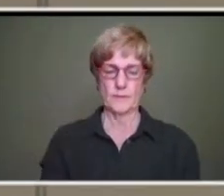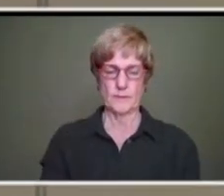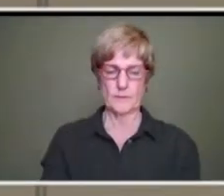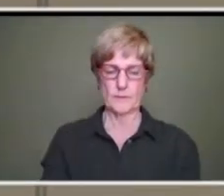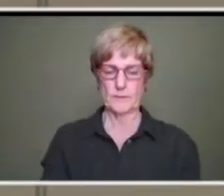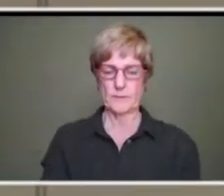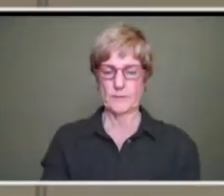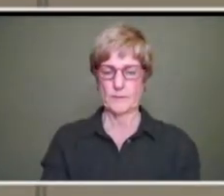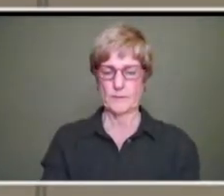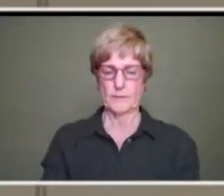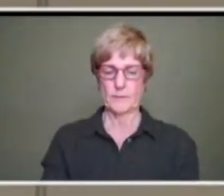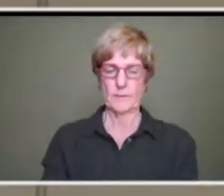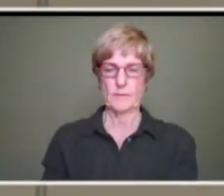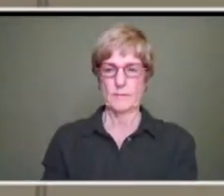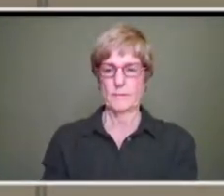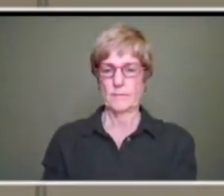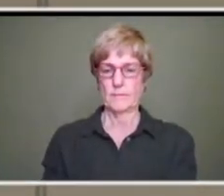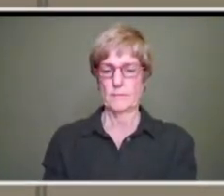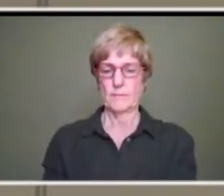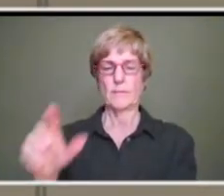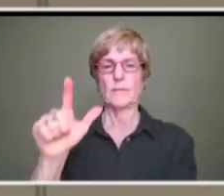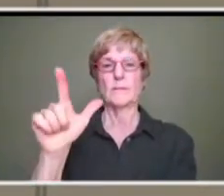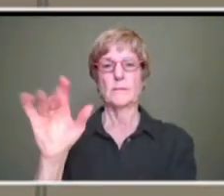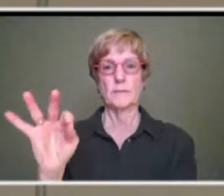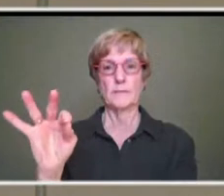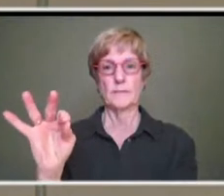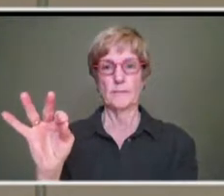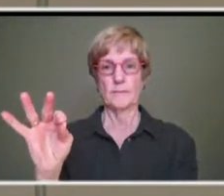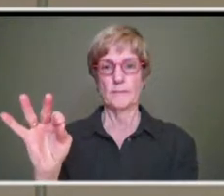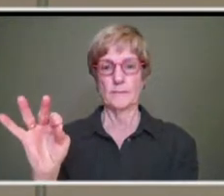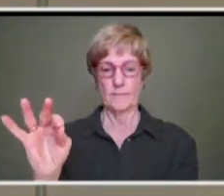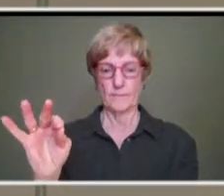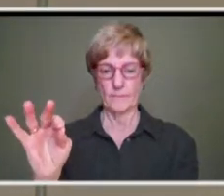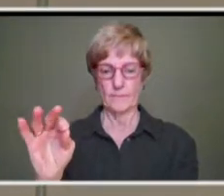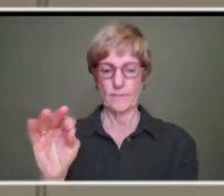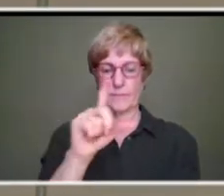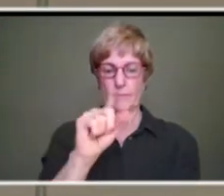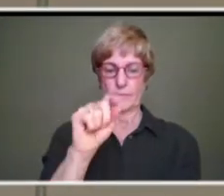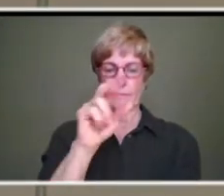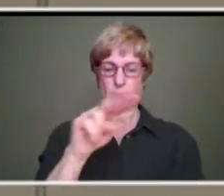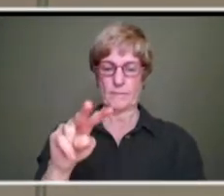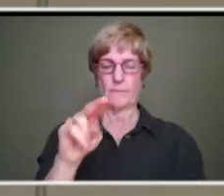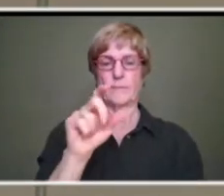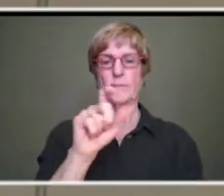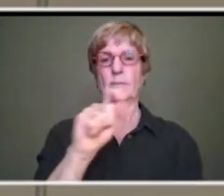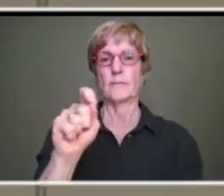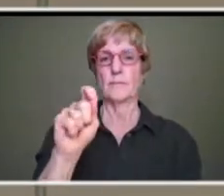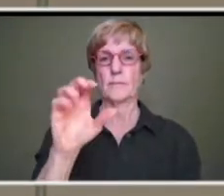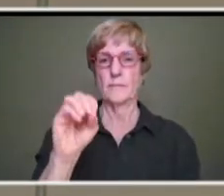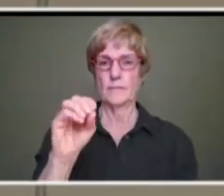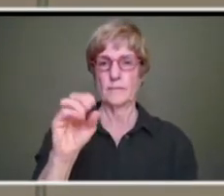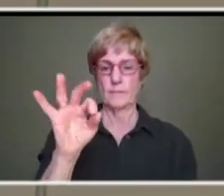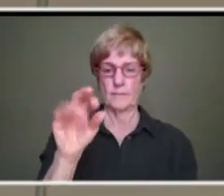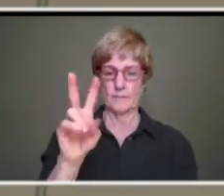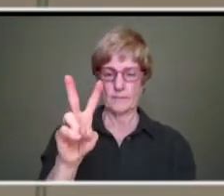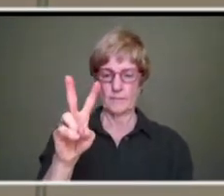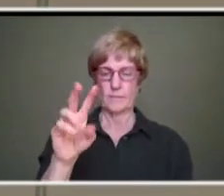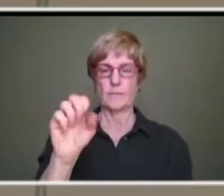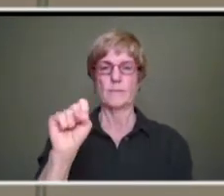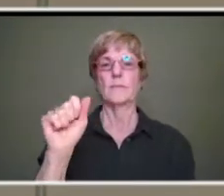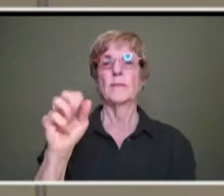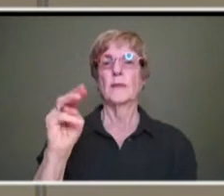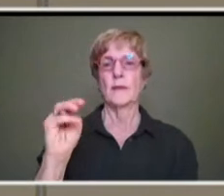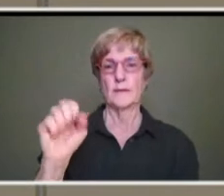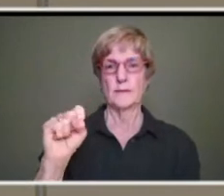but not least item number 29 petition number 2022-092 also by